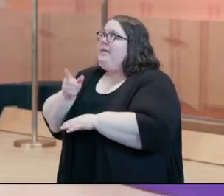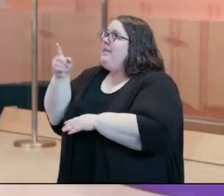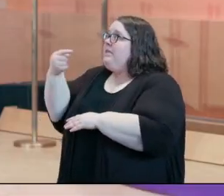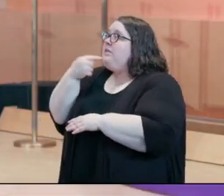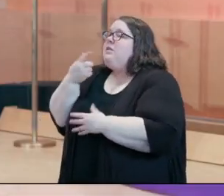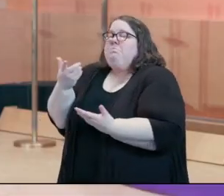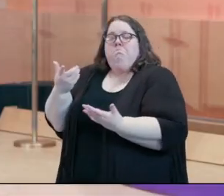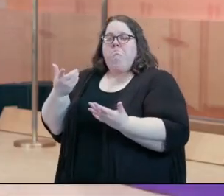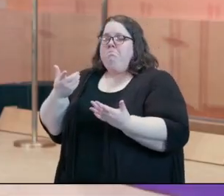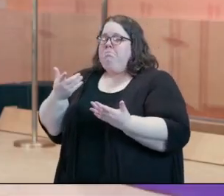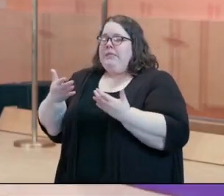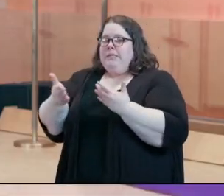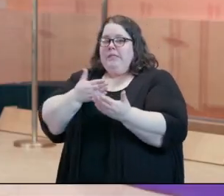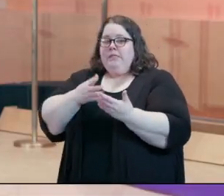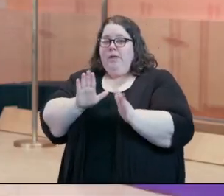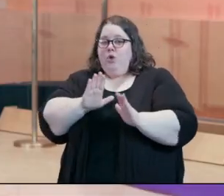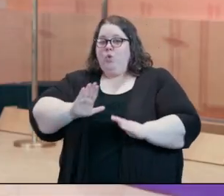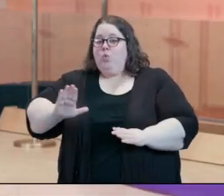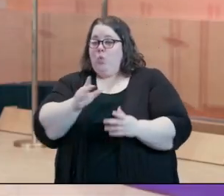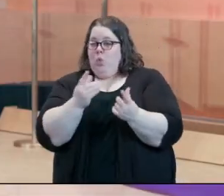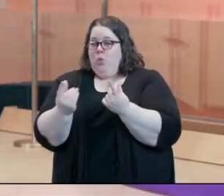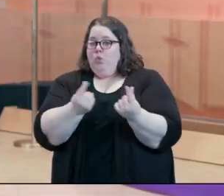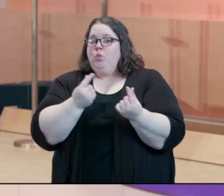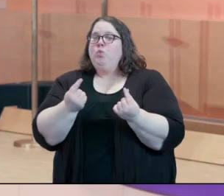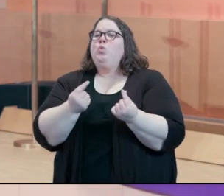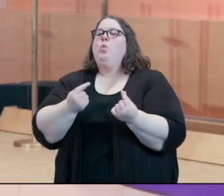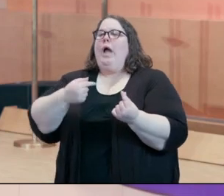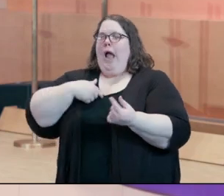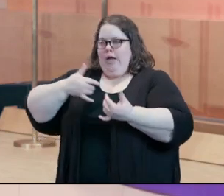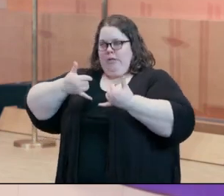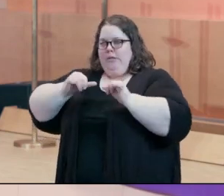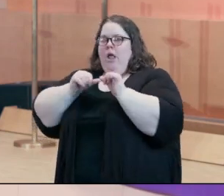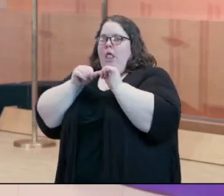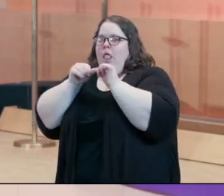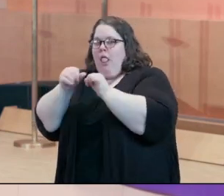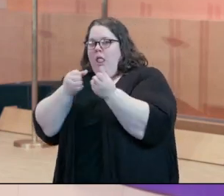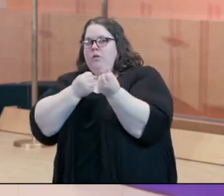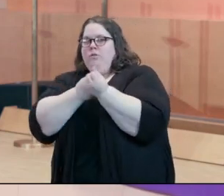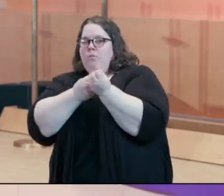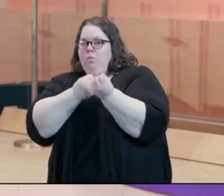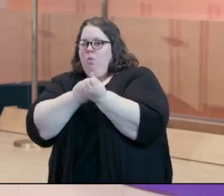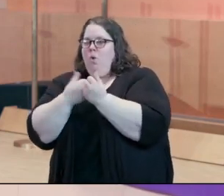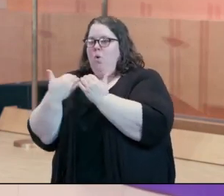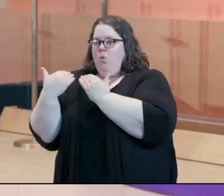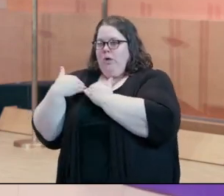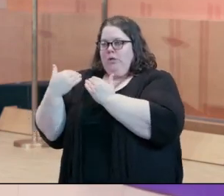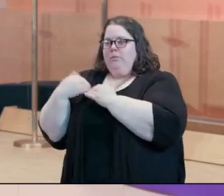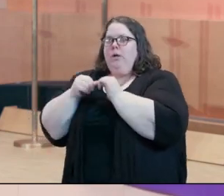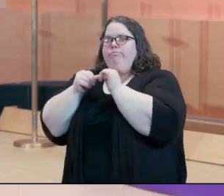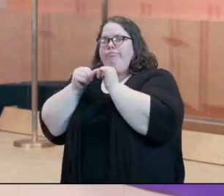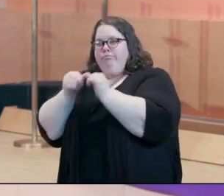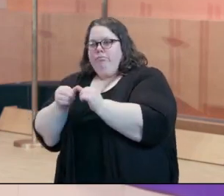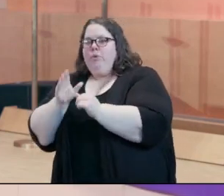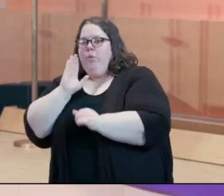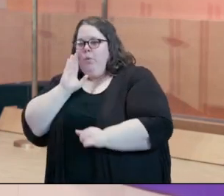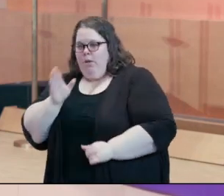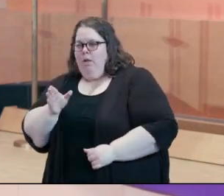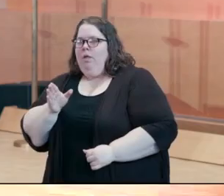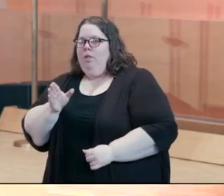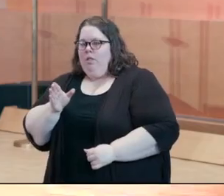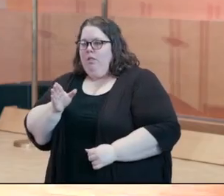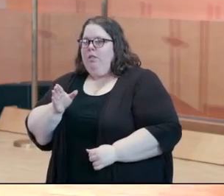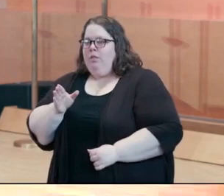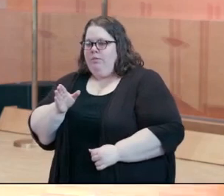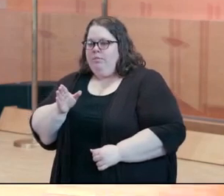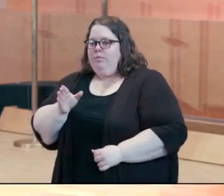to his people, into this relationship where both parties are going to be faithful to